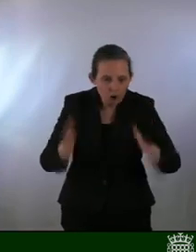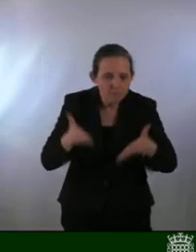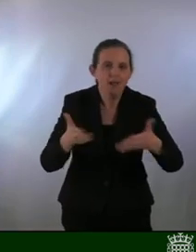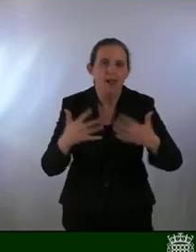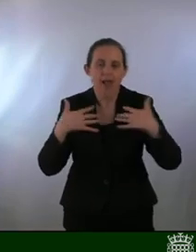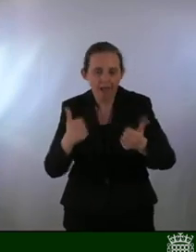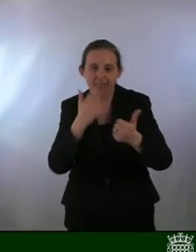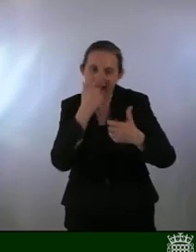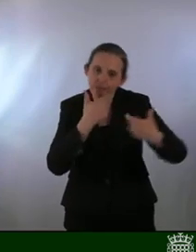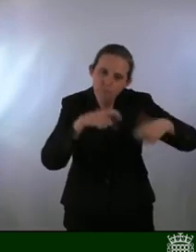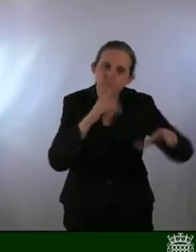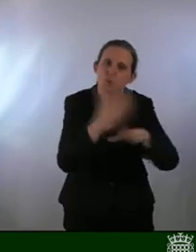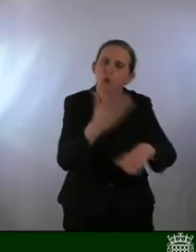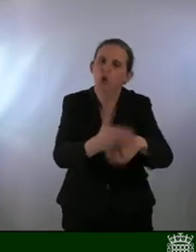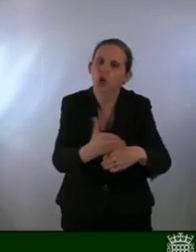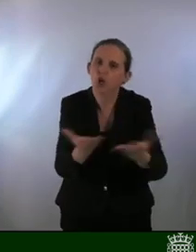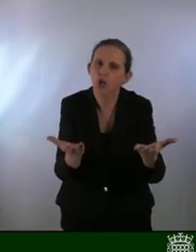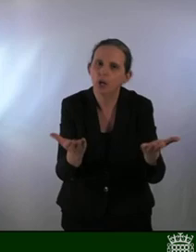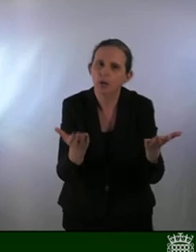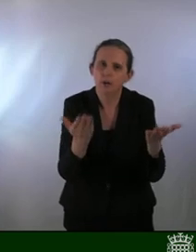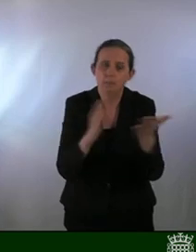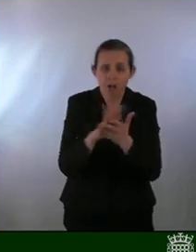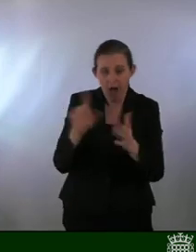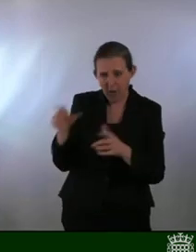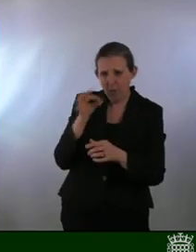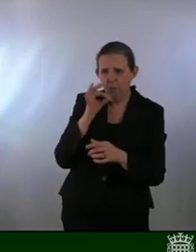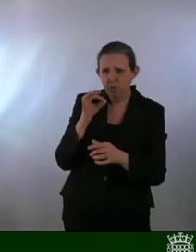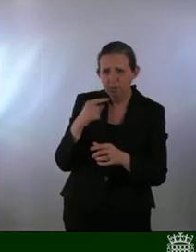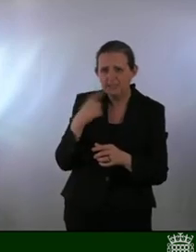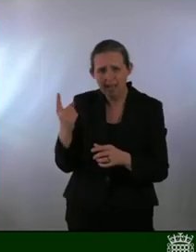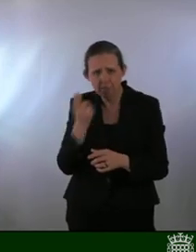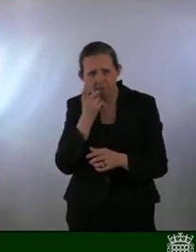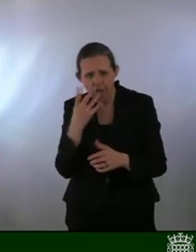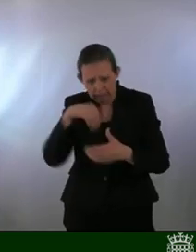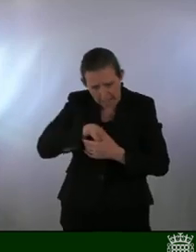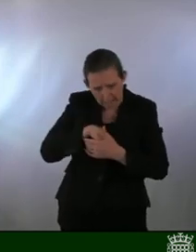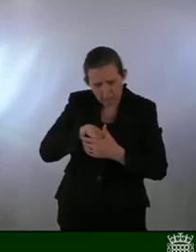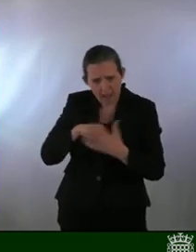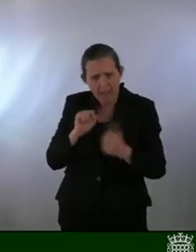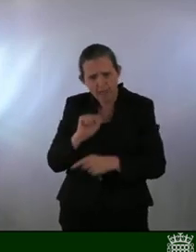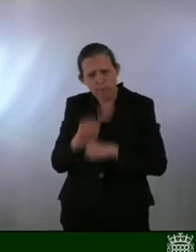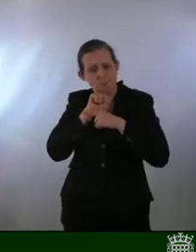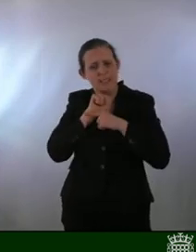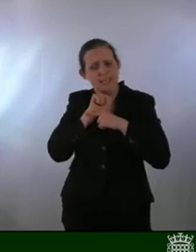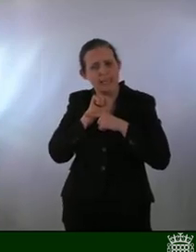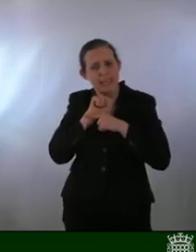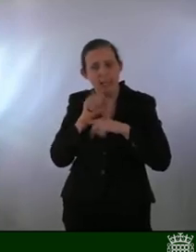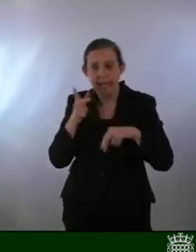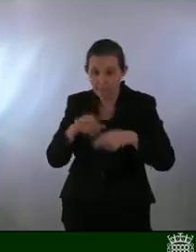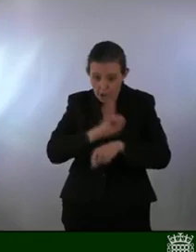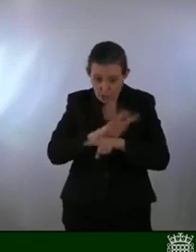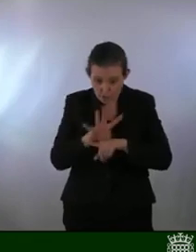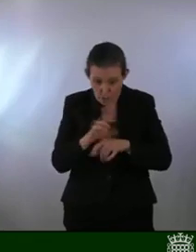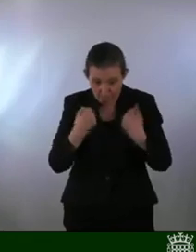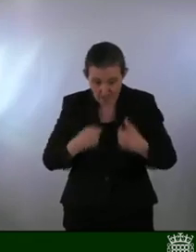State saying today that there is an immunity that does build up? Has that been medically confirmed if you've had it once?